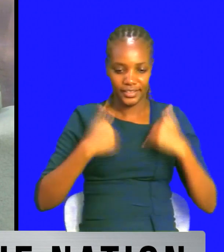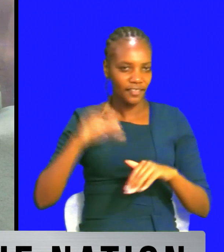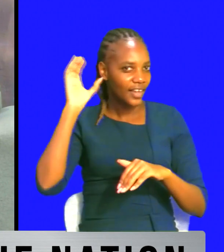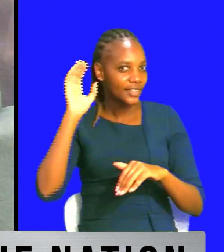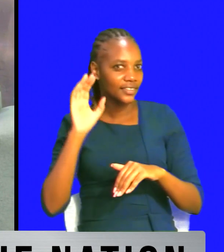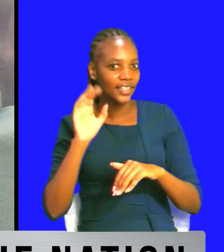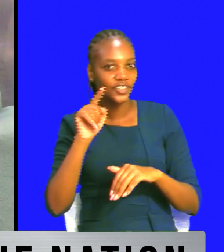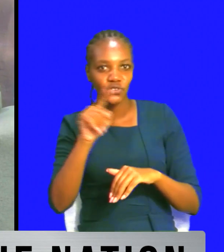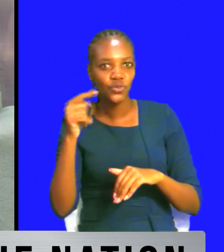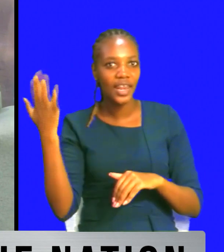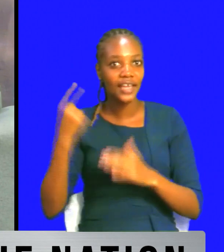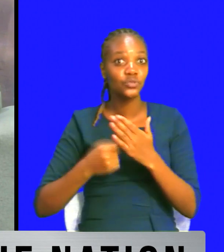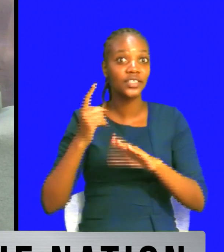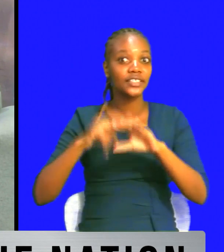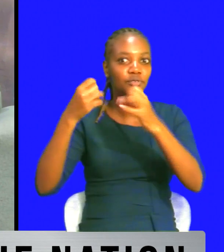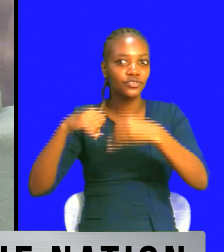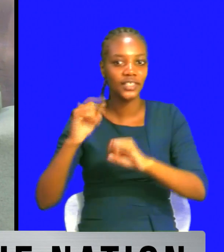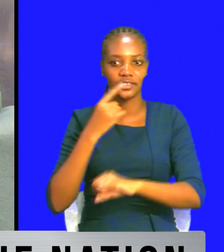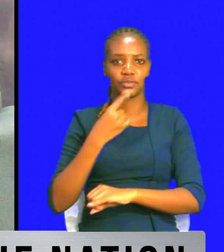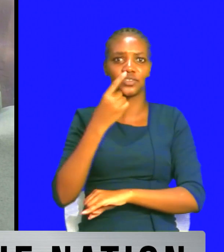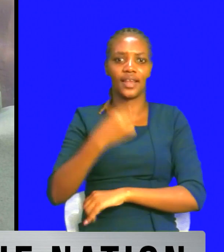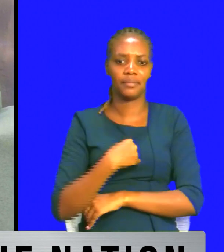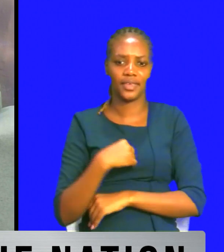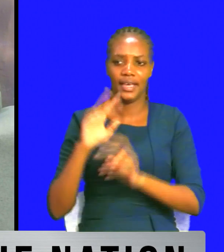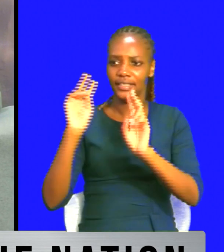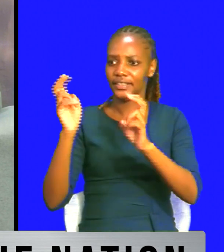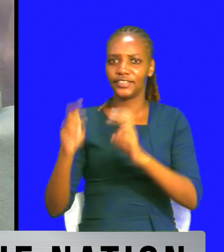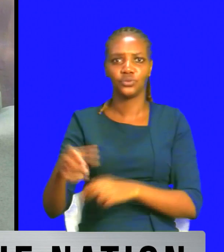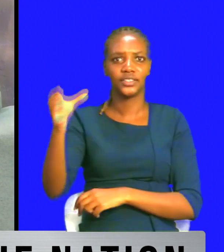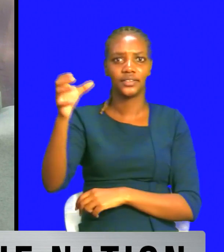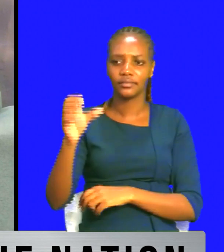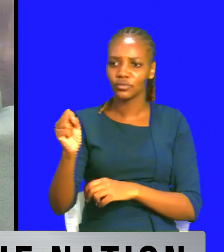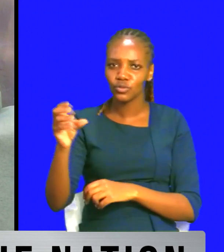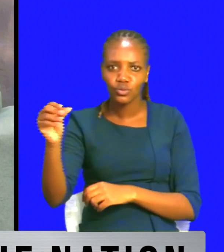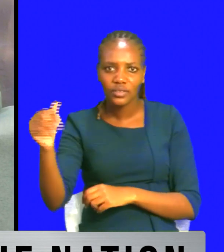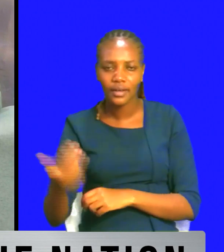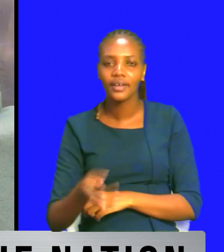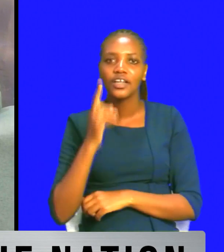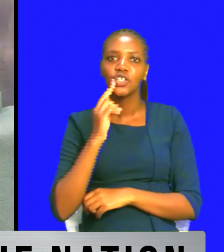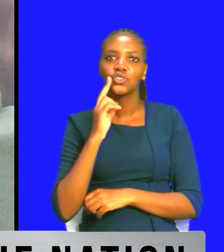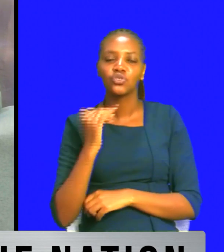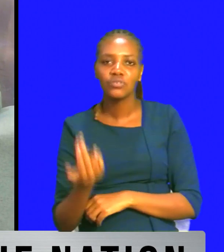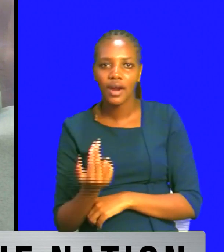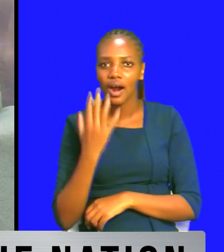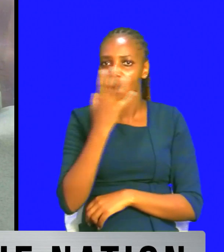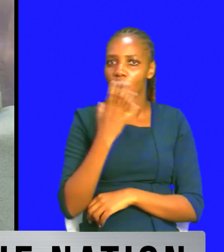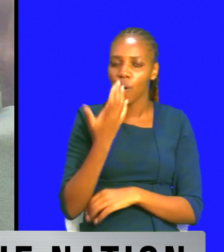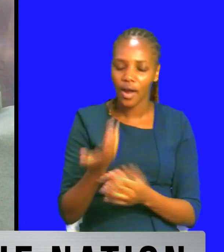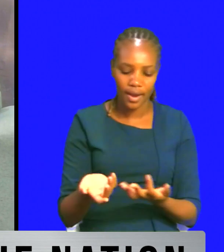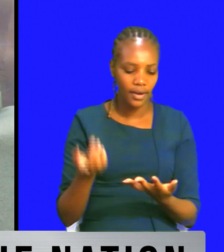mind last week when you were trying to tell me that the issue is unga, sugar, fuel, oil, water,